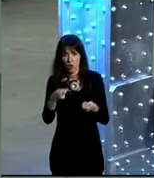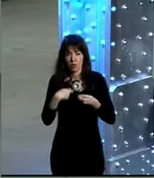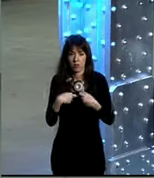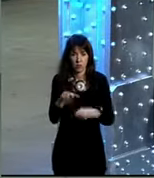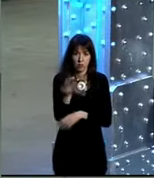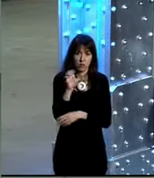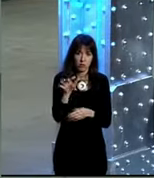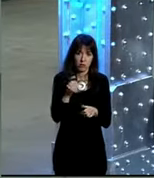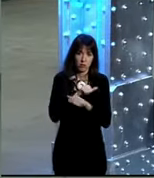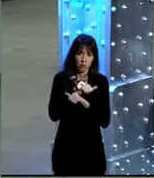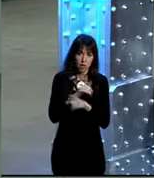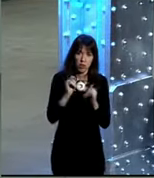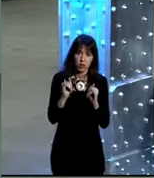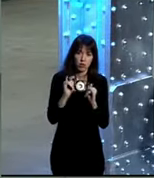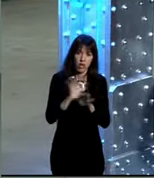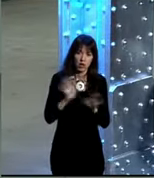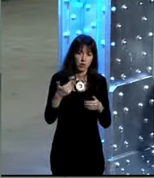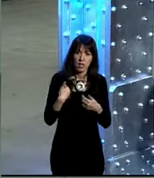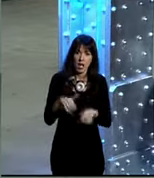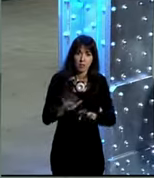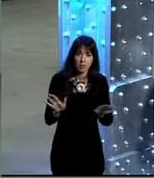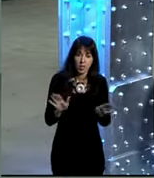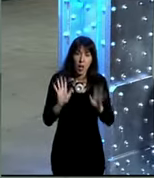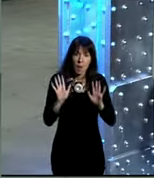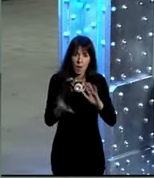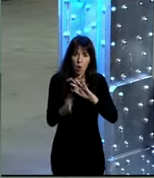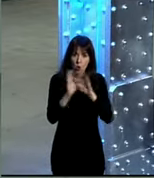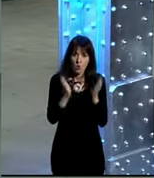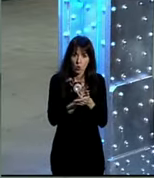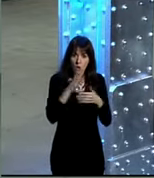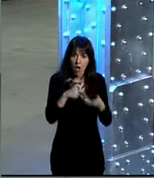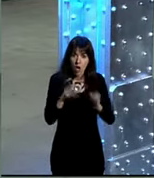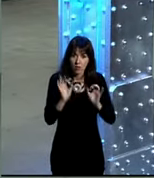But this is the world today, and it's